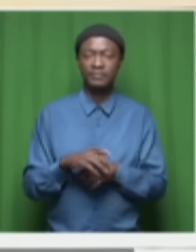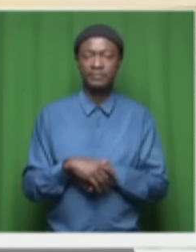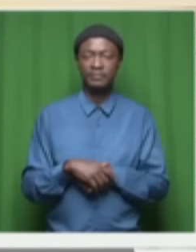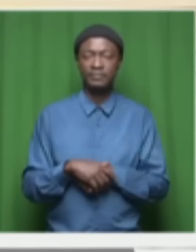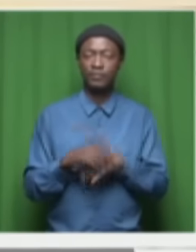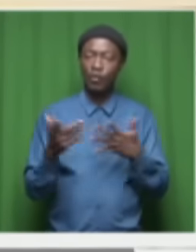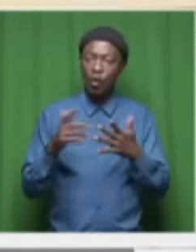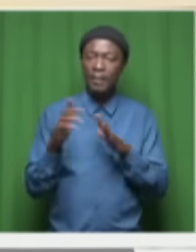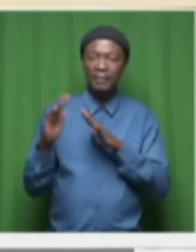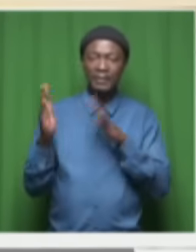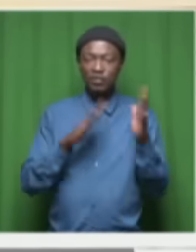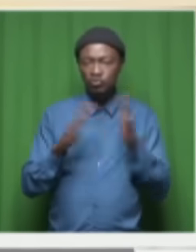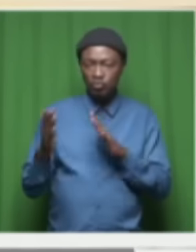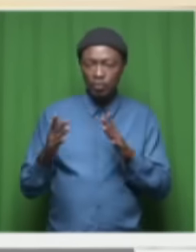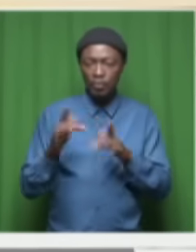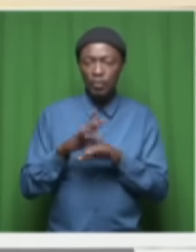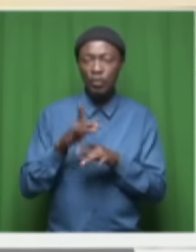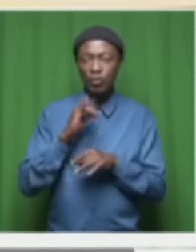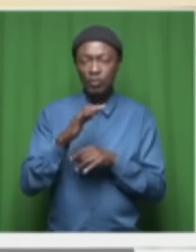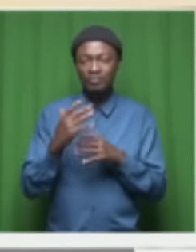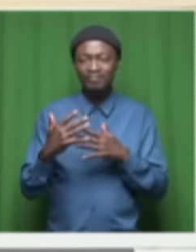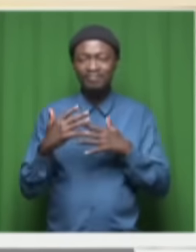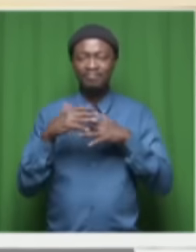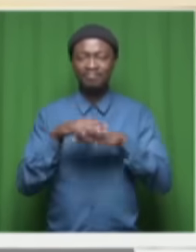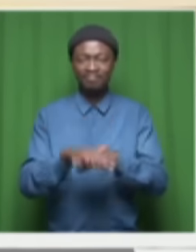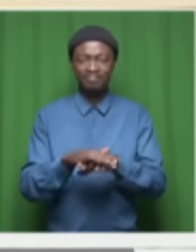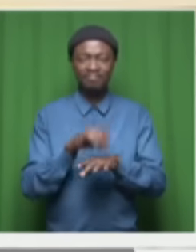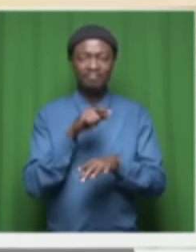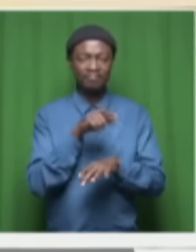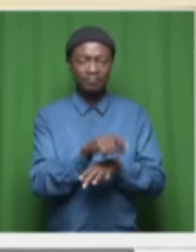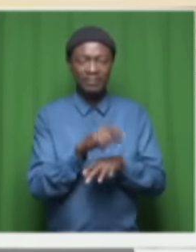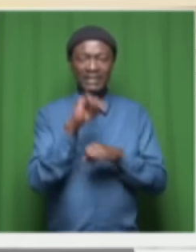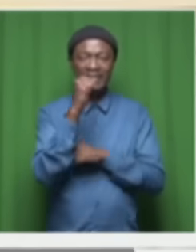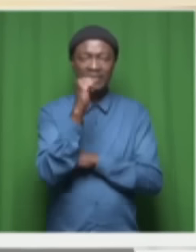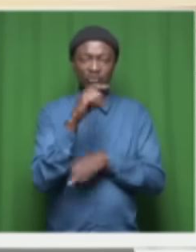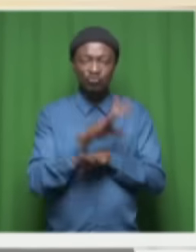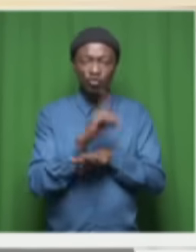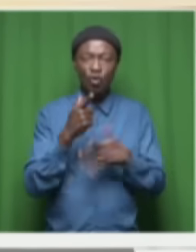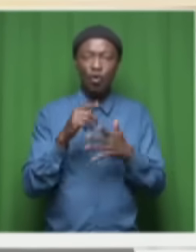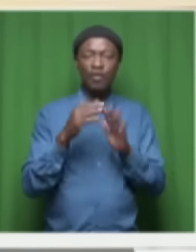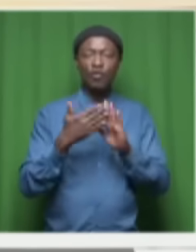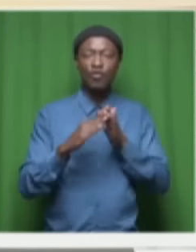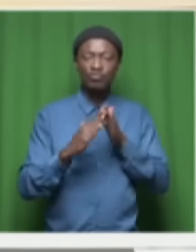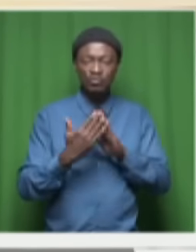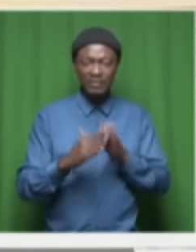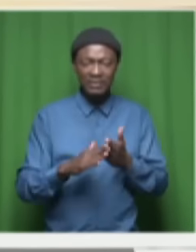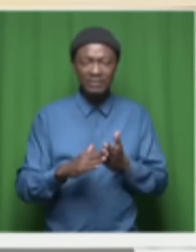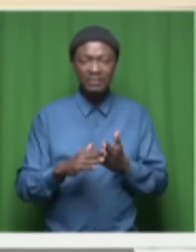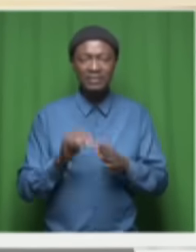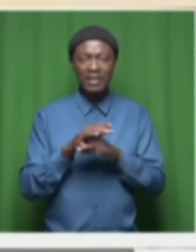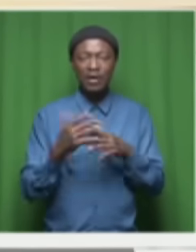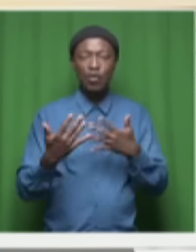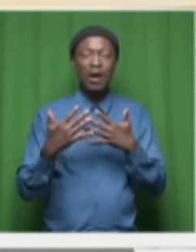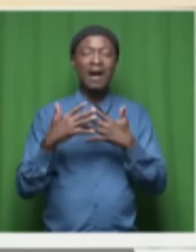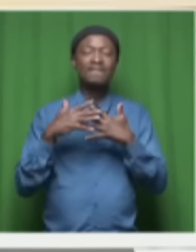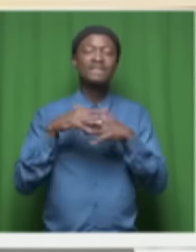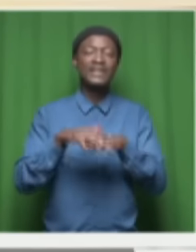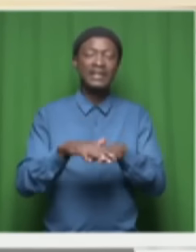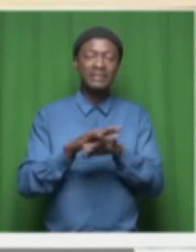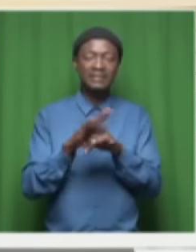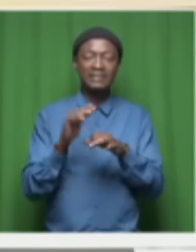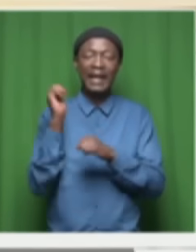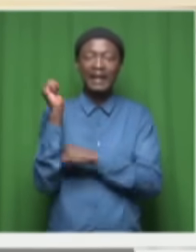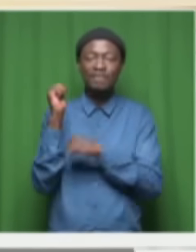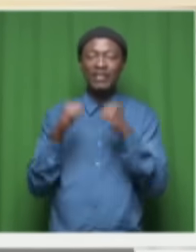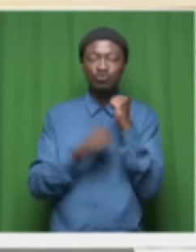or the storm surge, which is affecting either the industries, the communities, or affecting the